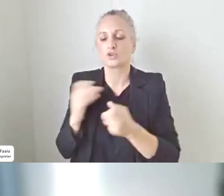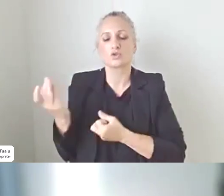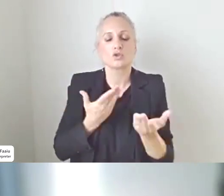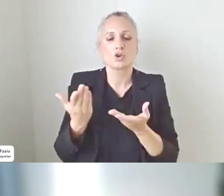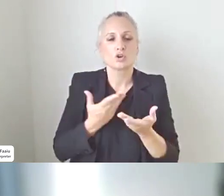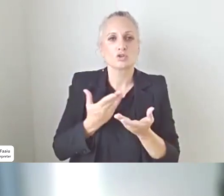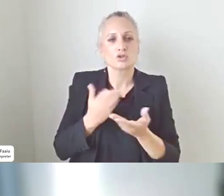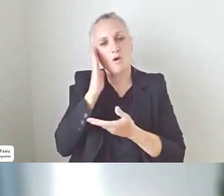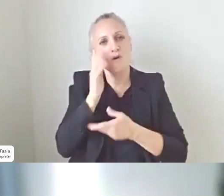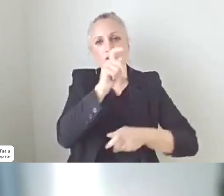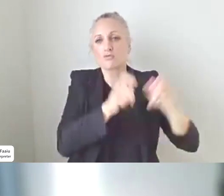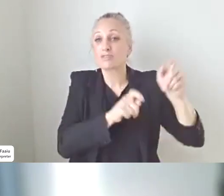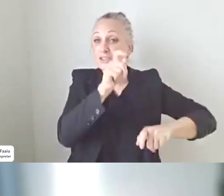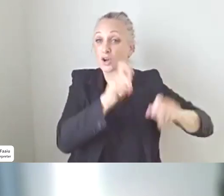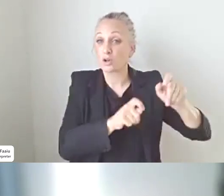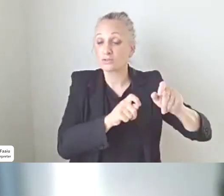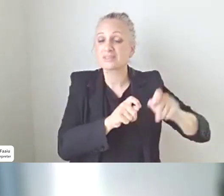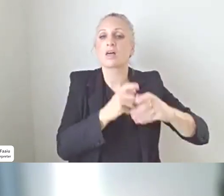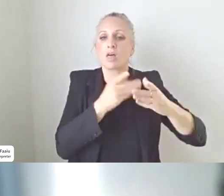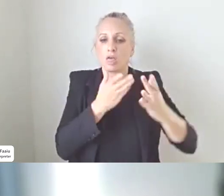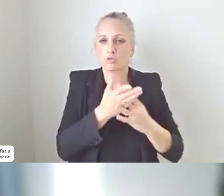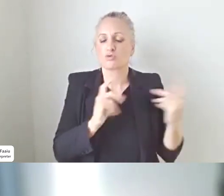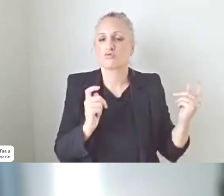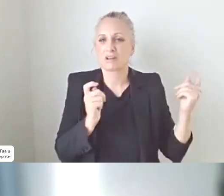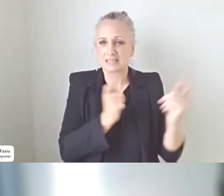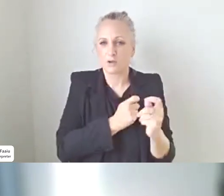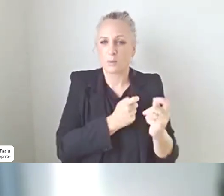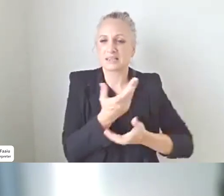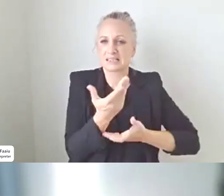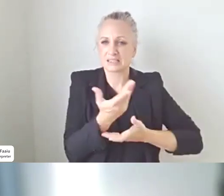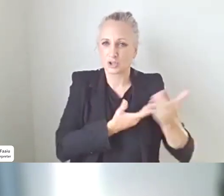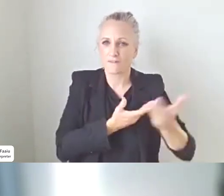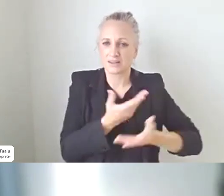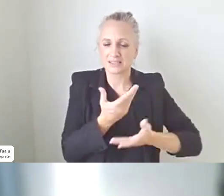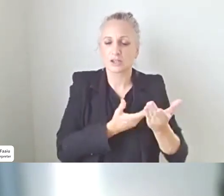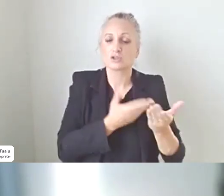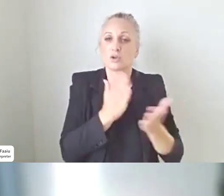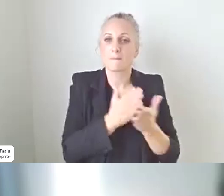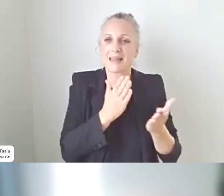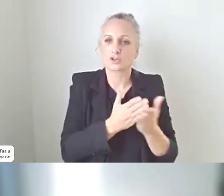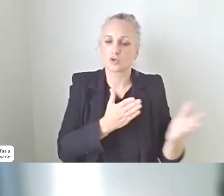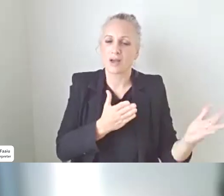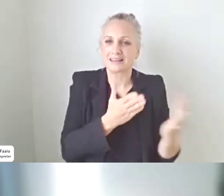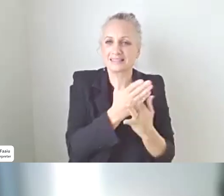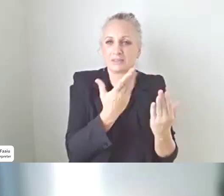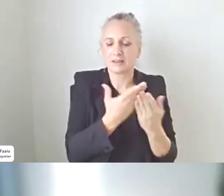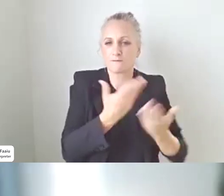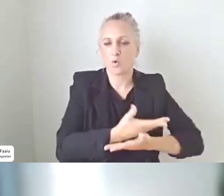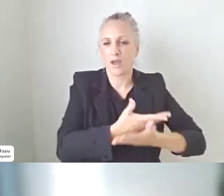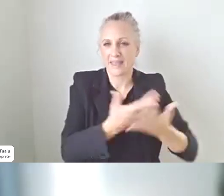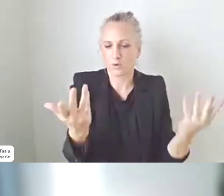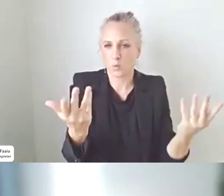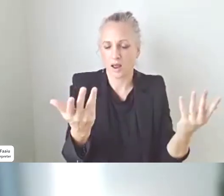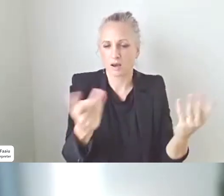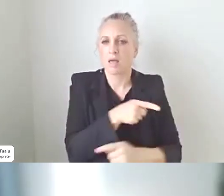reduce disparities, eliminate inequities, and create opportunity for all. And that has been